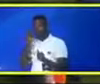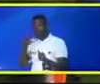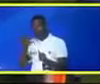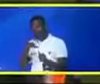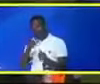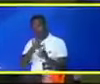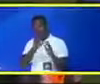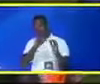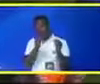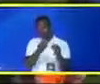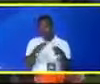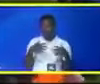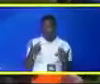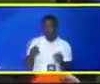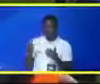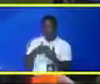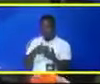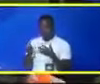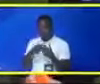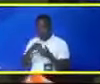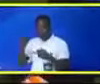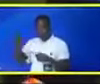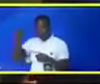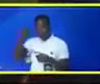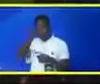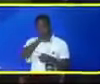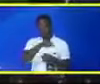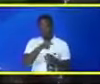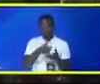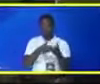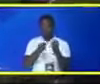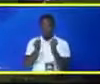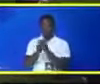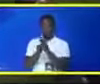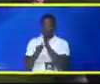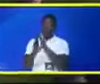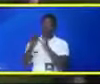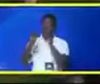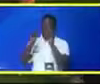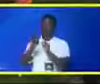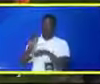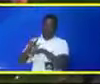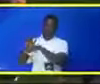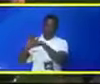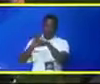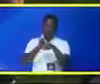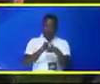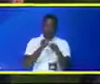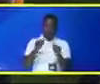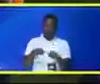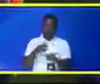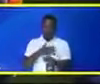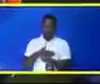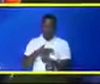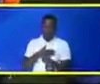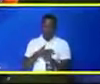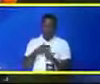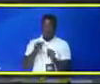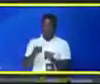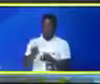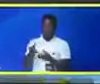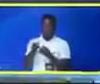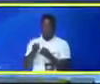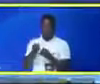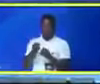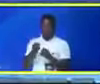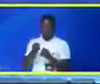your office, wherever it is, you're trusting Jesus for a miracle. He wants to come to you now as the great